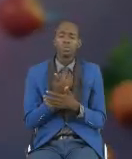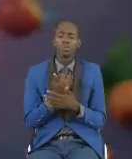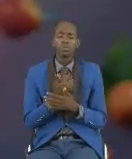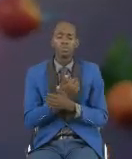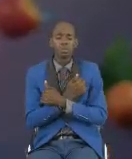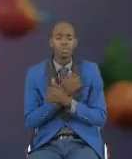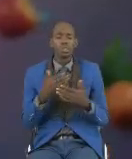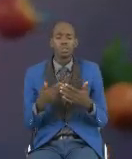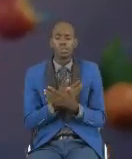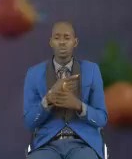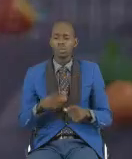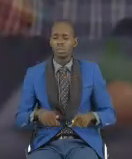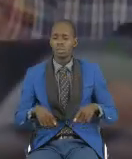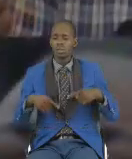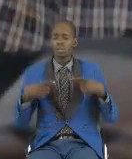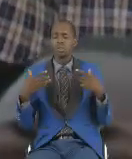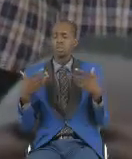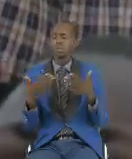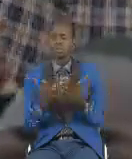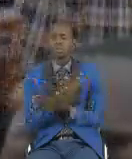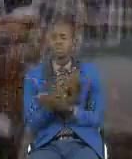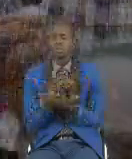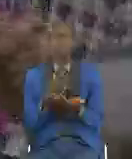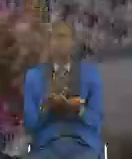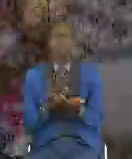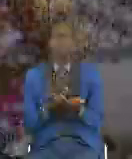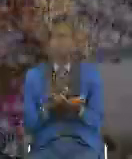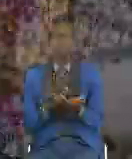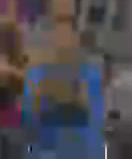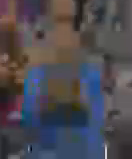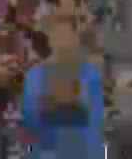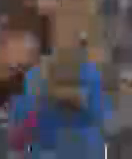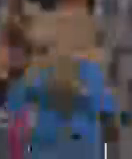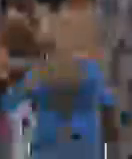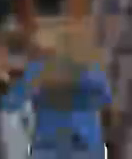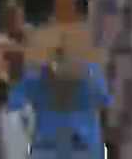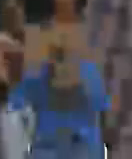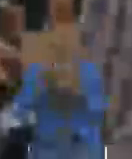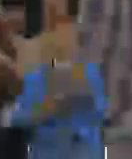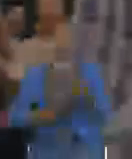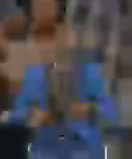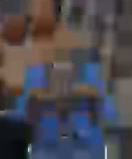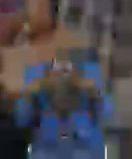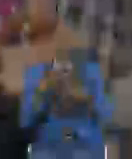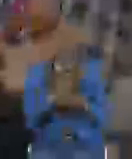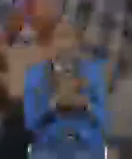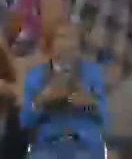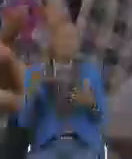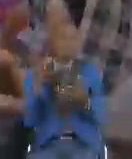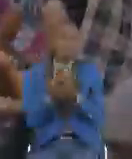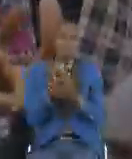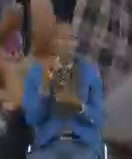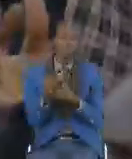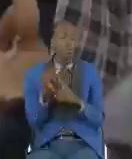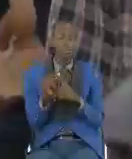light, new legacy, and new progress for every life. and that word the